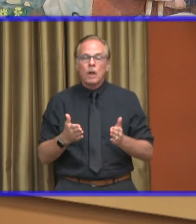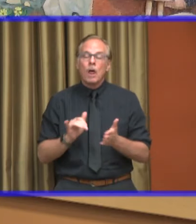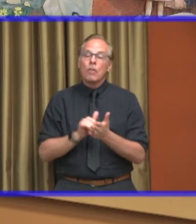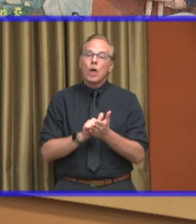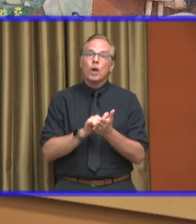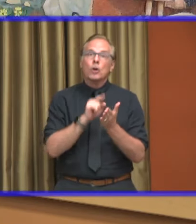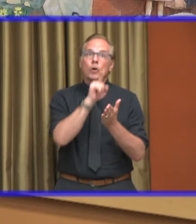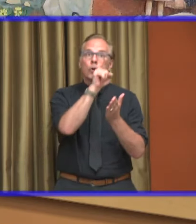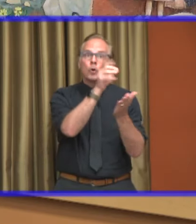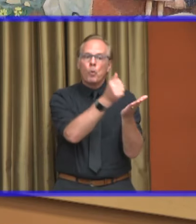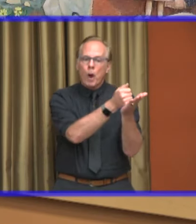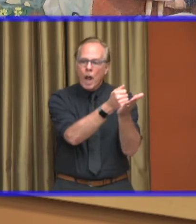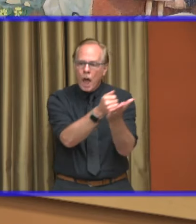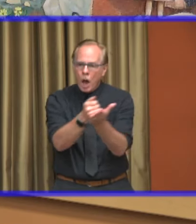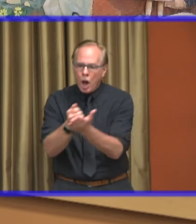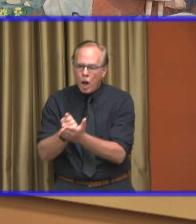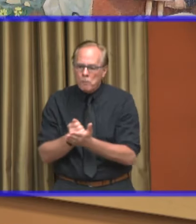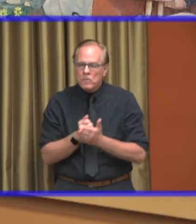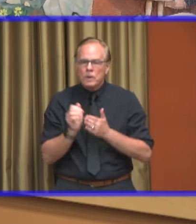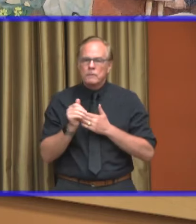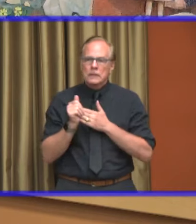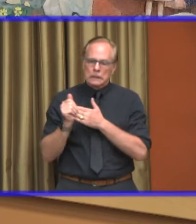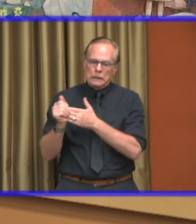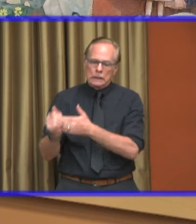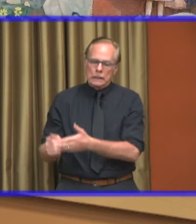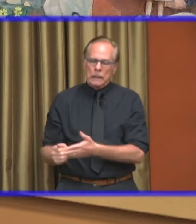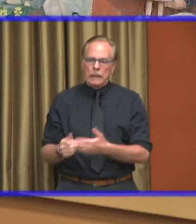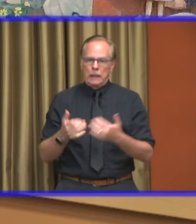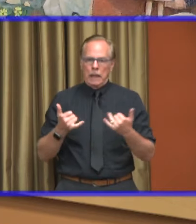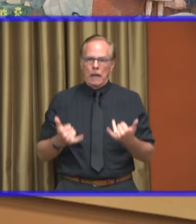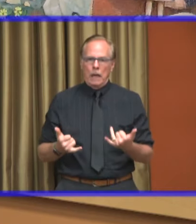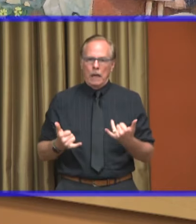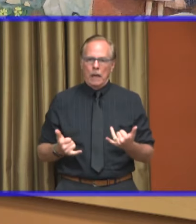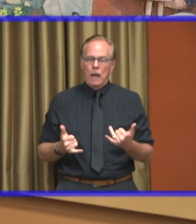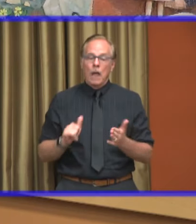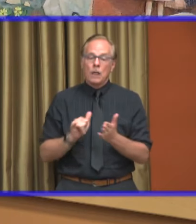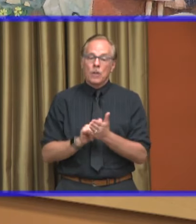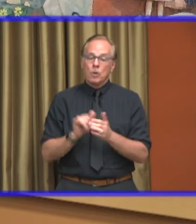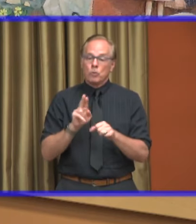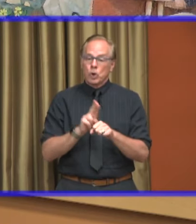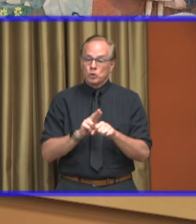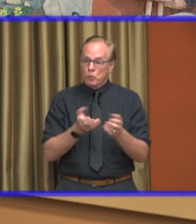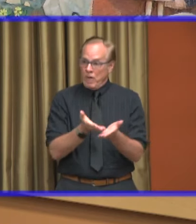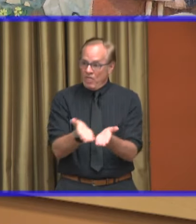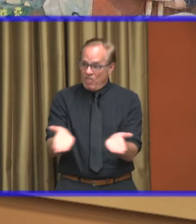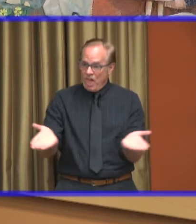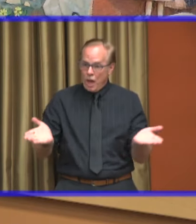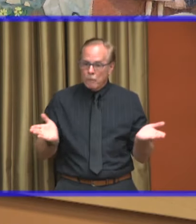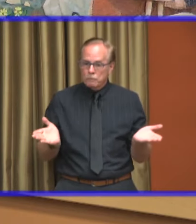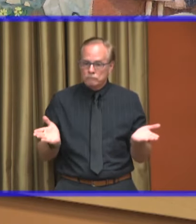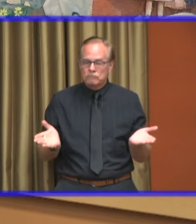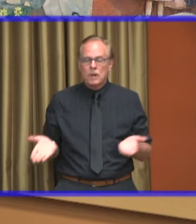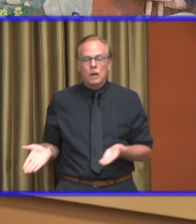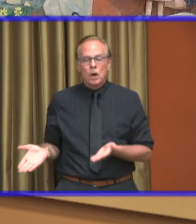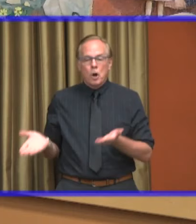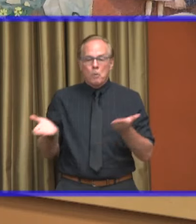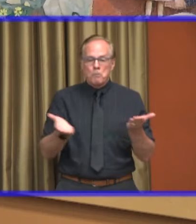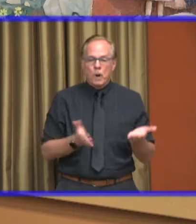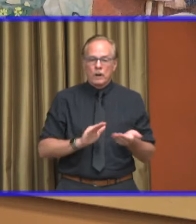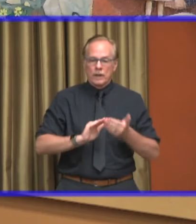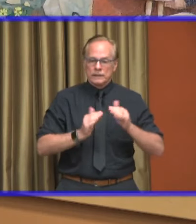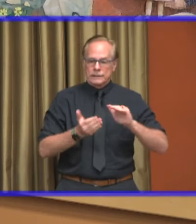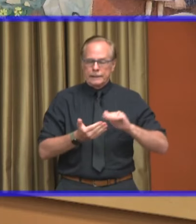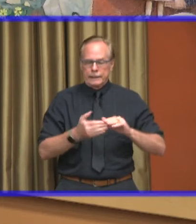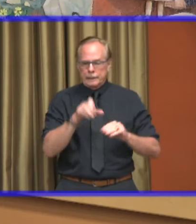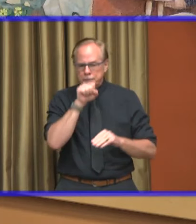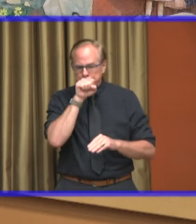help them to lead well in this time, that you would use them to bring our city, our loved